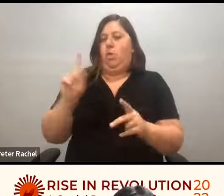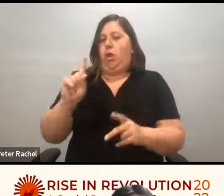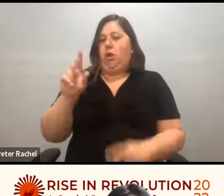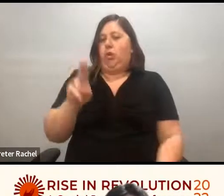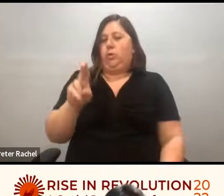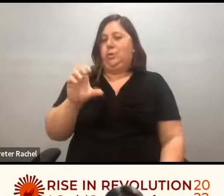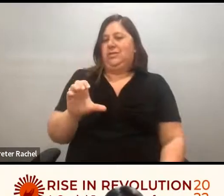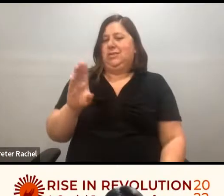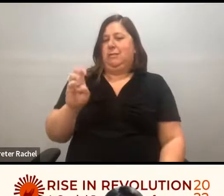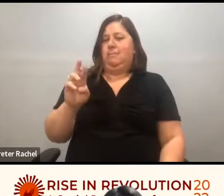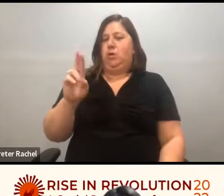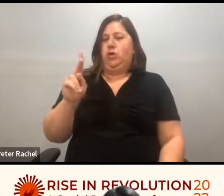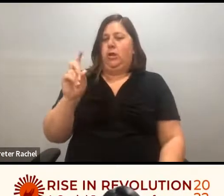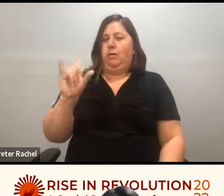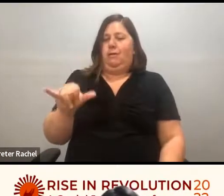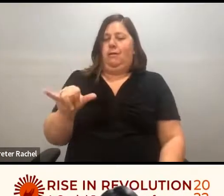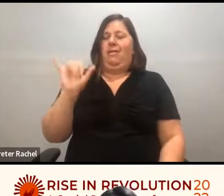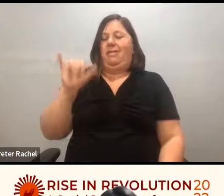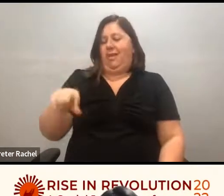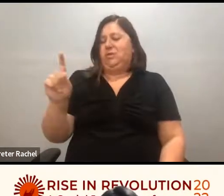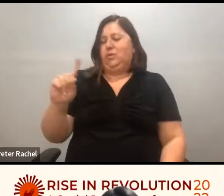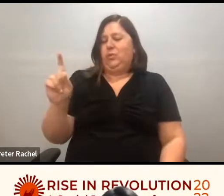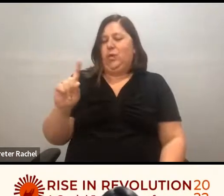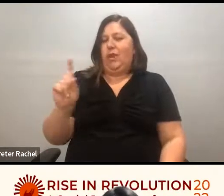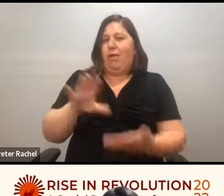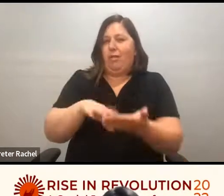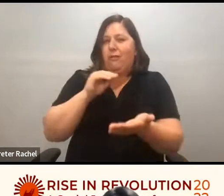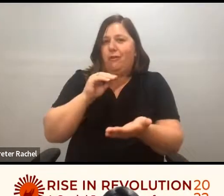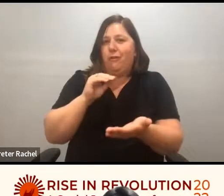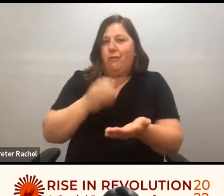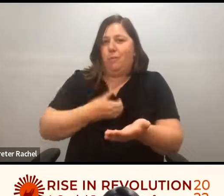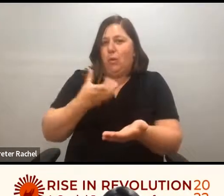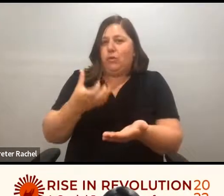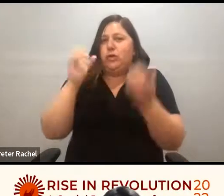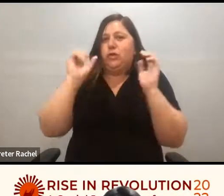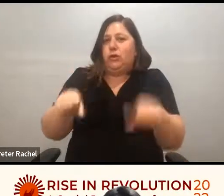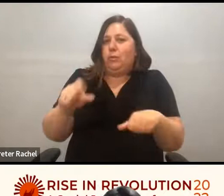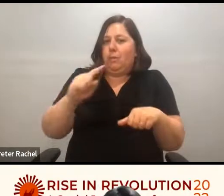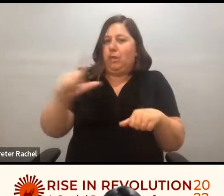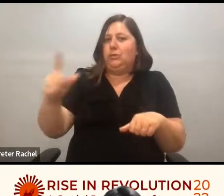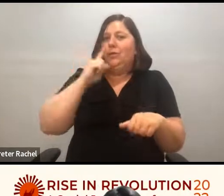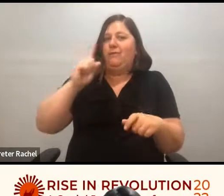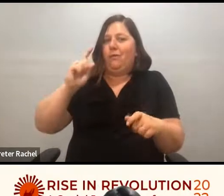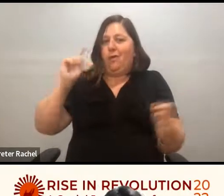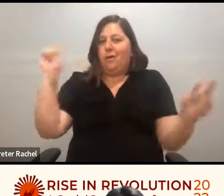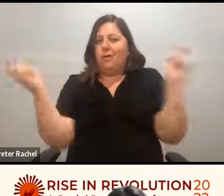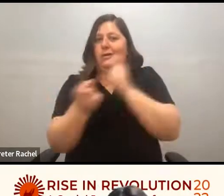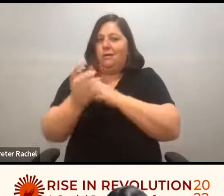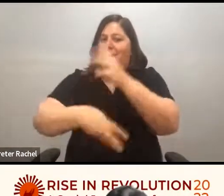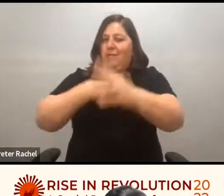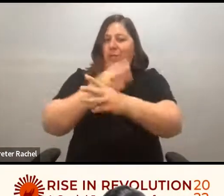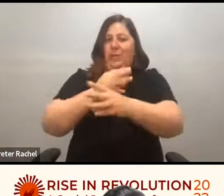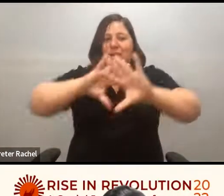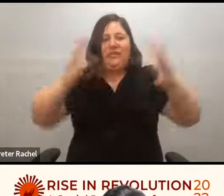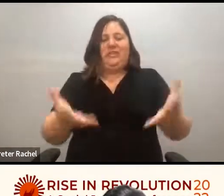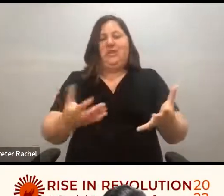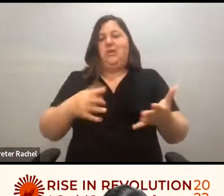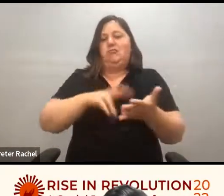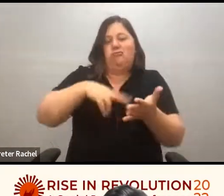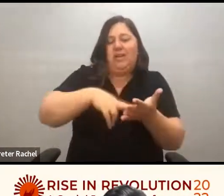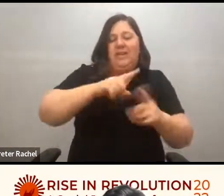And out there, that's where I learned that poetry could be a tool for revolution. You know, I started reading Black